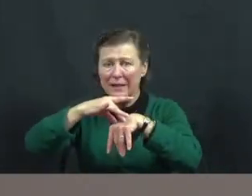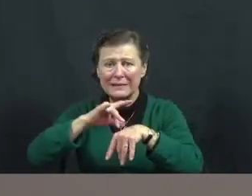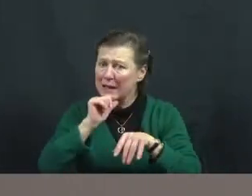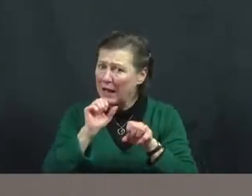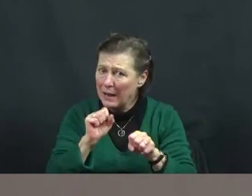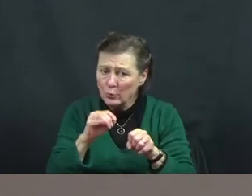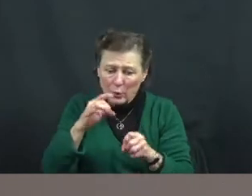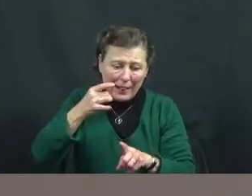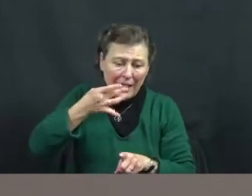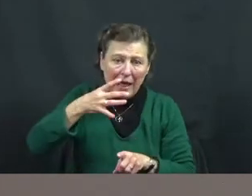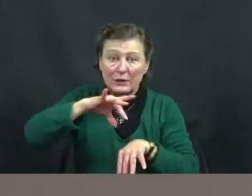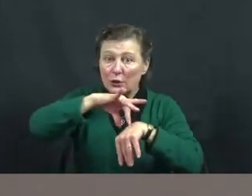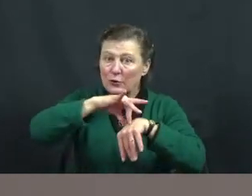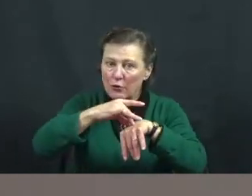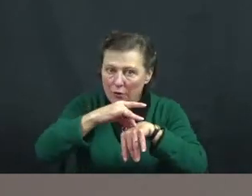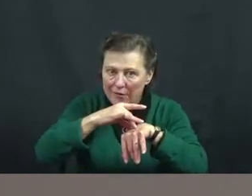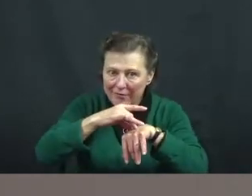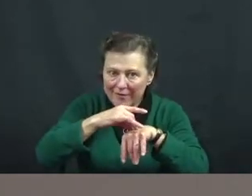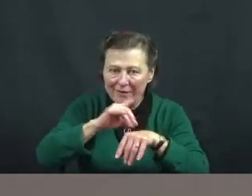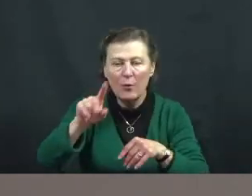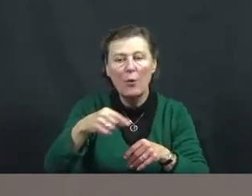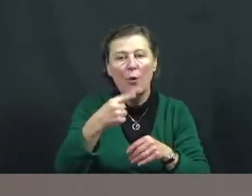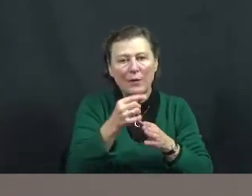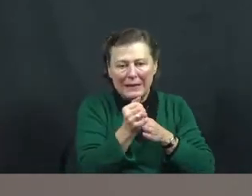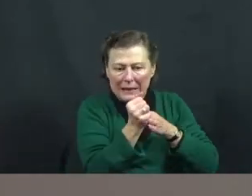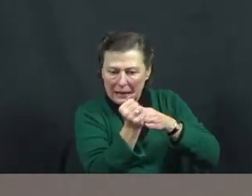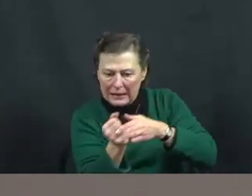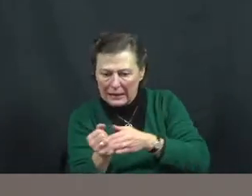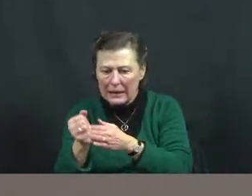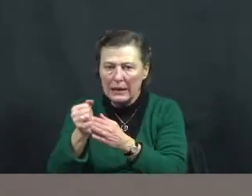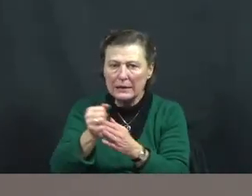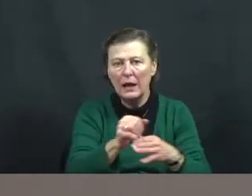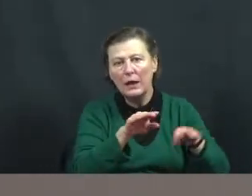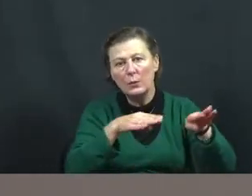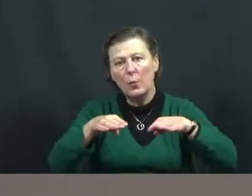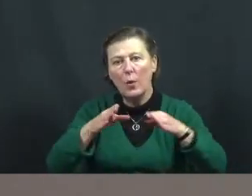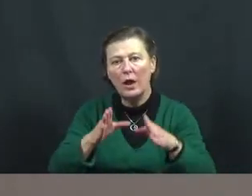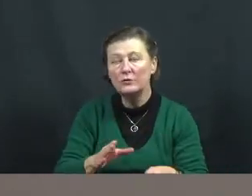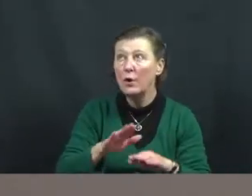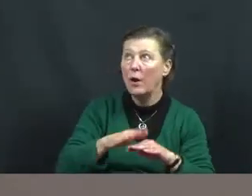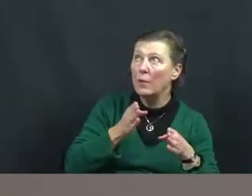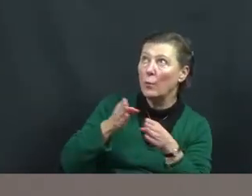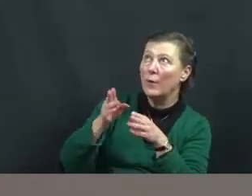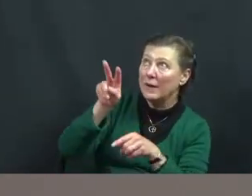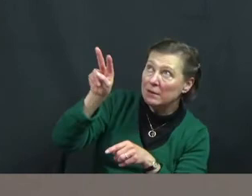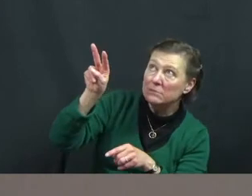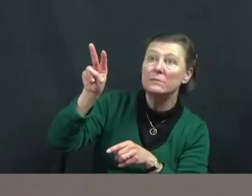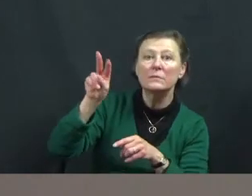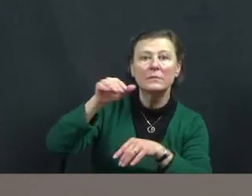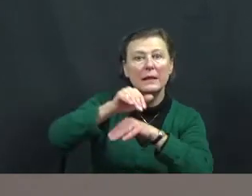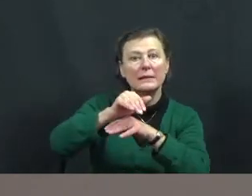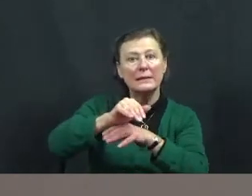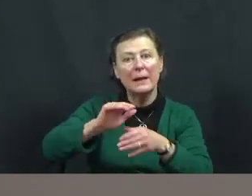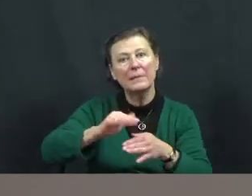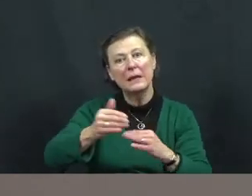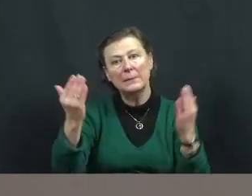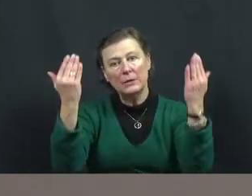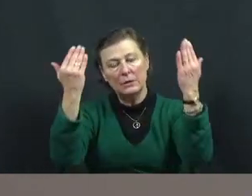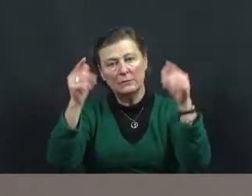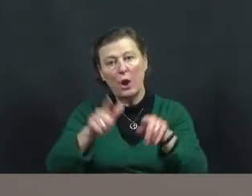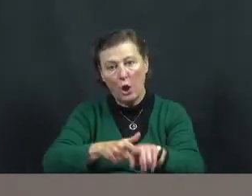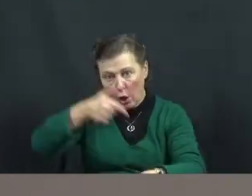earth. All they could do was guide weary wanderers on their way. The nights grew longer and